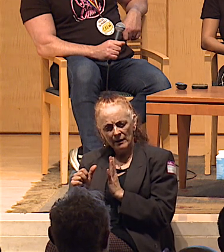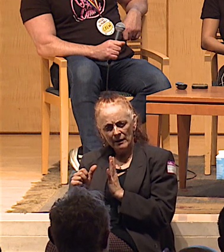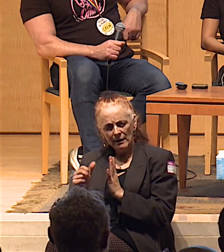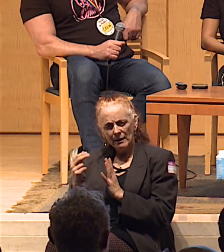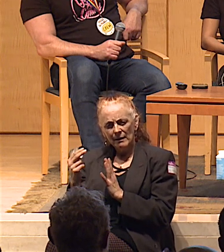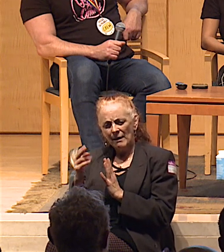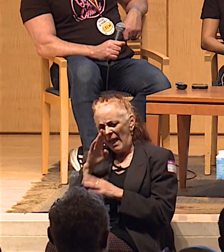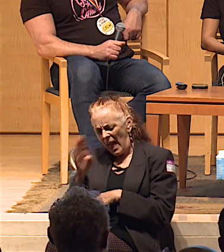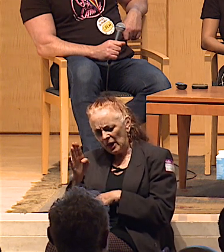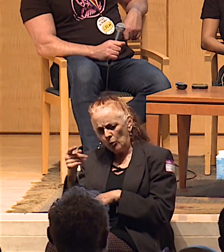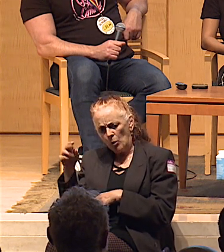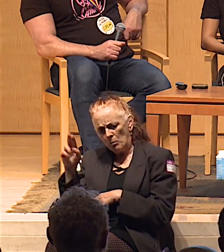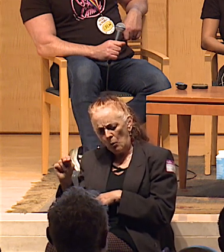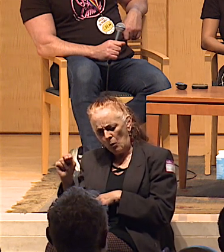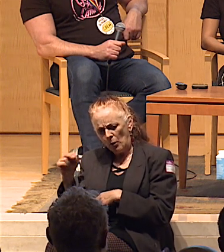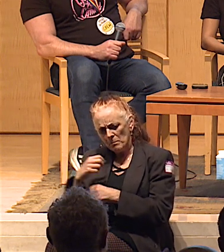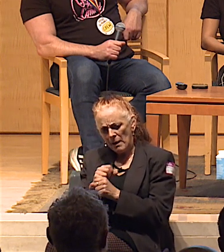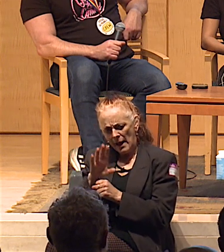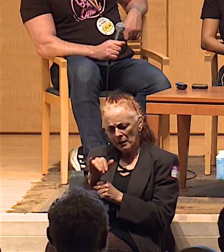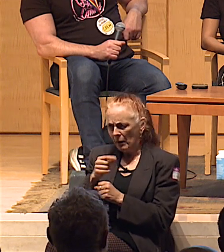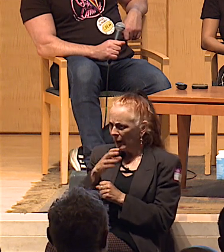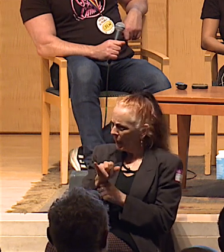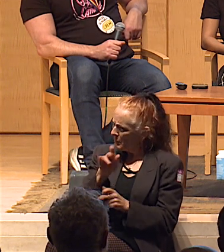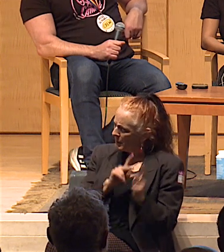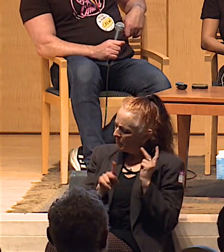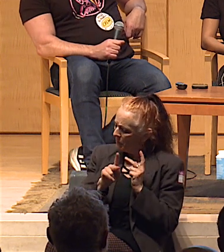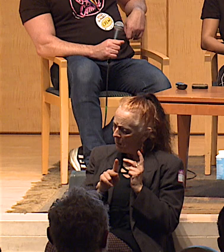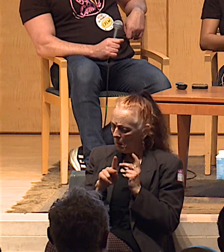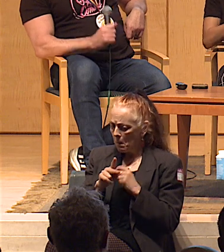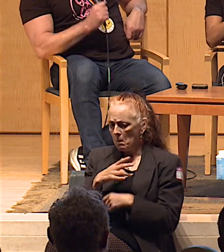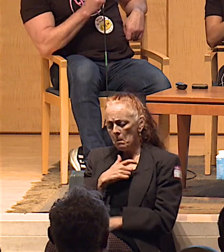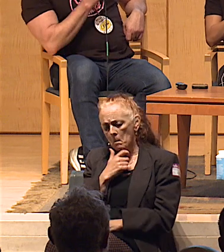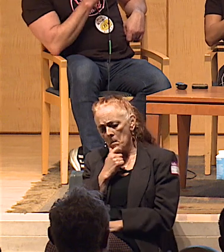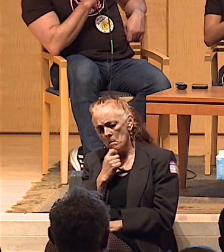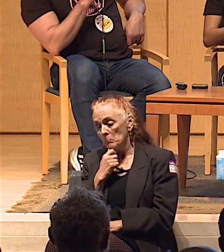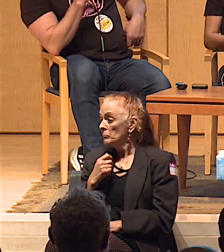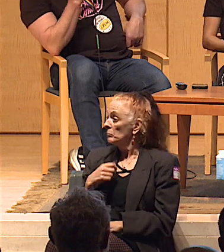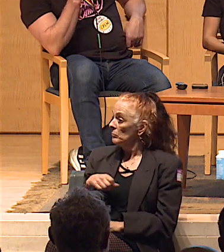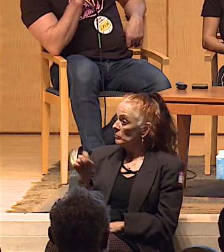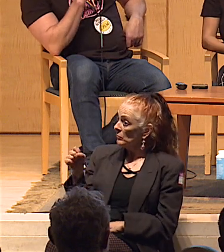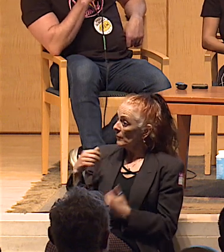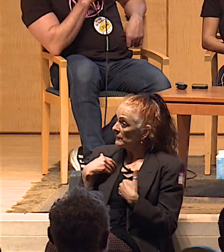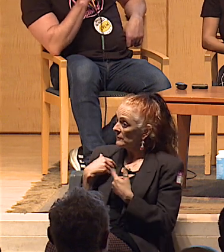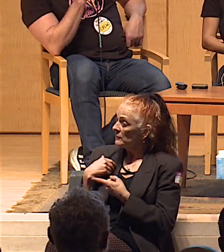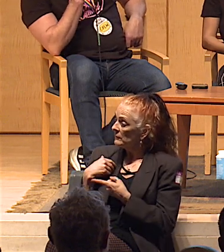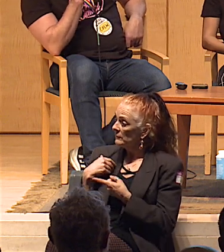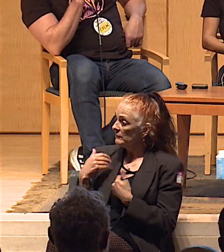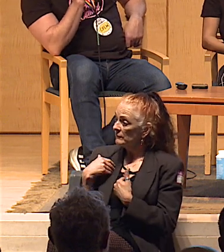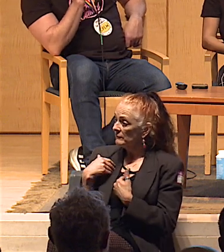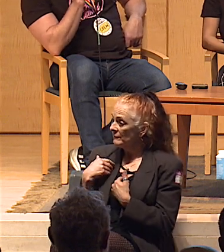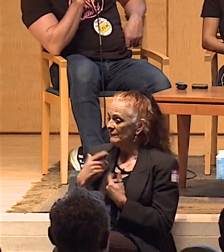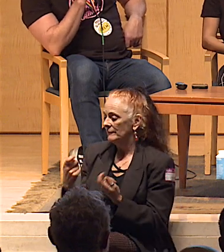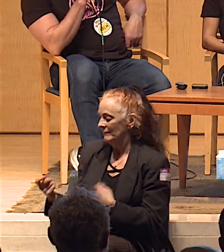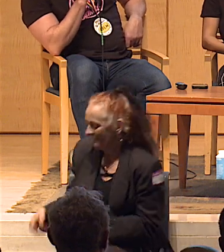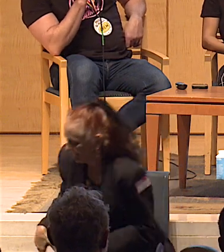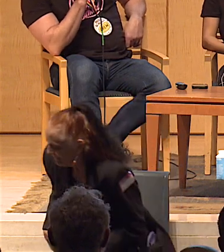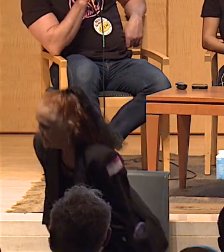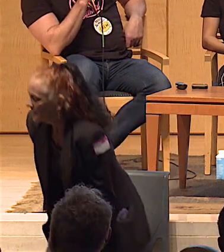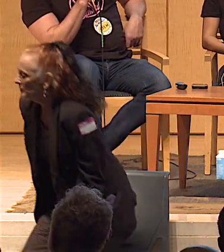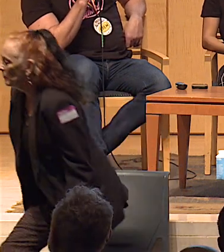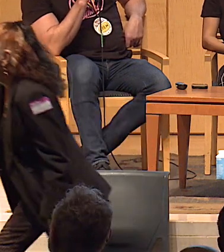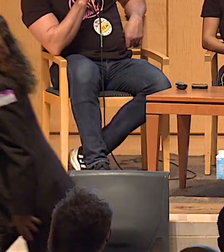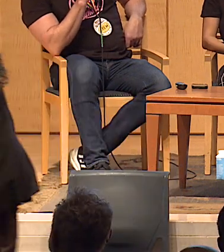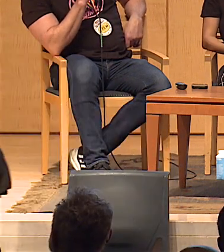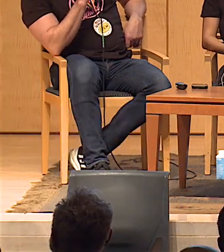hetero porn made by gay people. It exists. Oh, sure, I'm sure. Interesting.